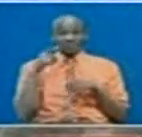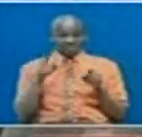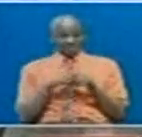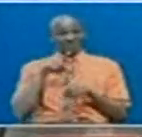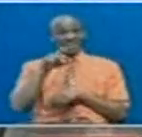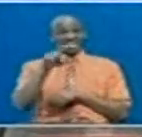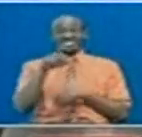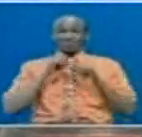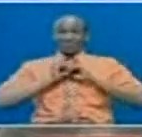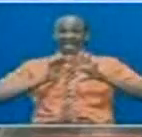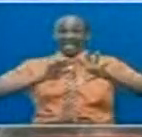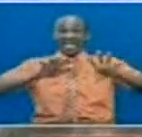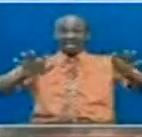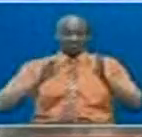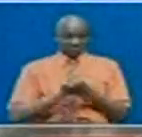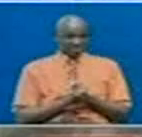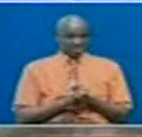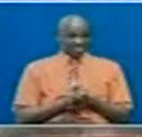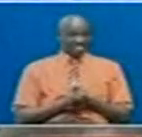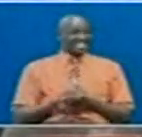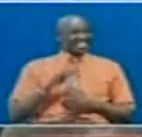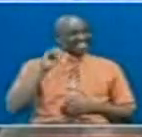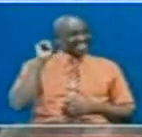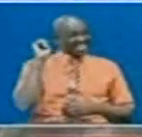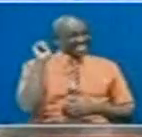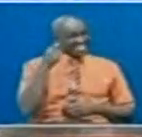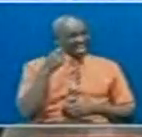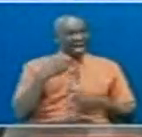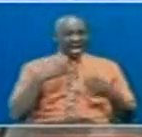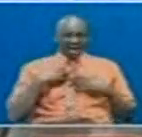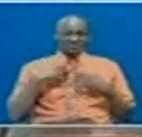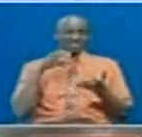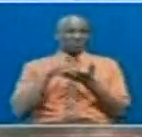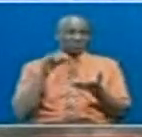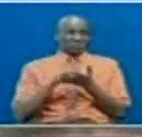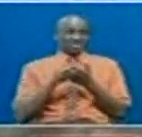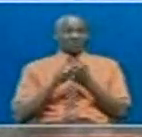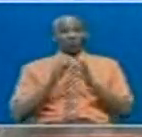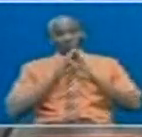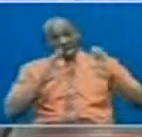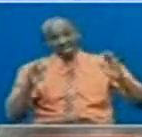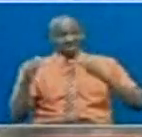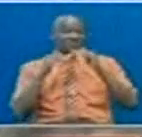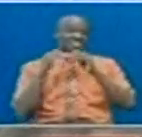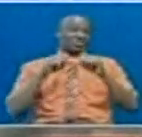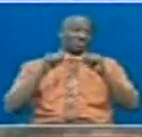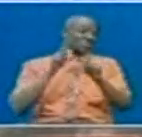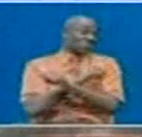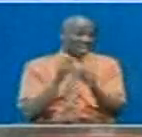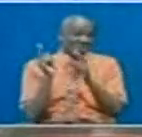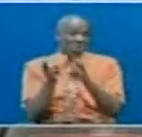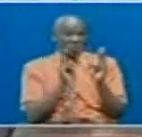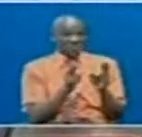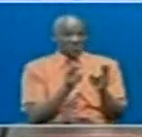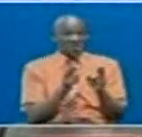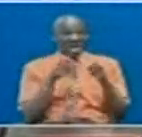that spreads. And so Kenya was never going to have a situation where we're going to have our democracy, our country,